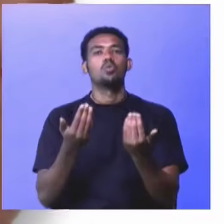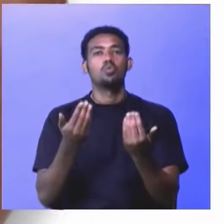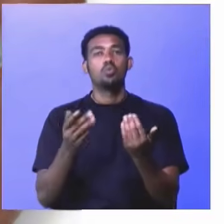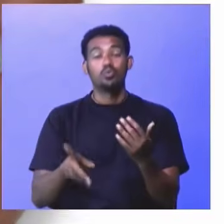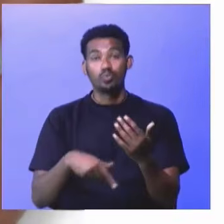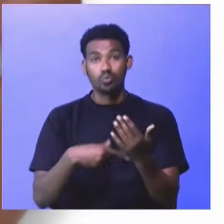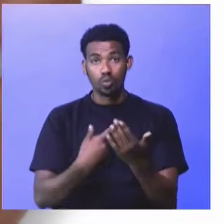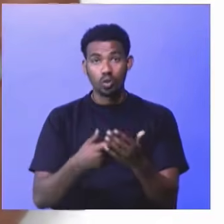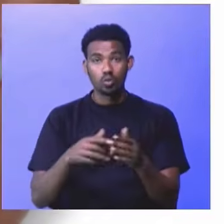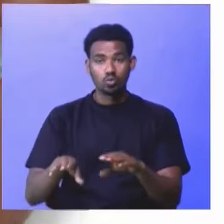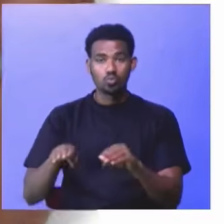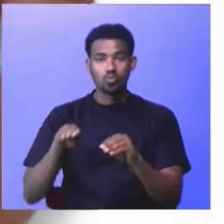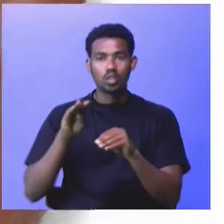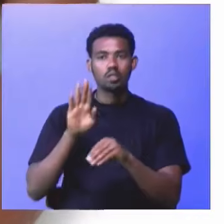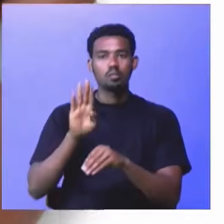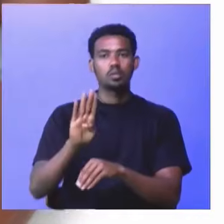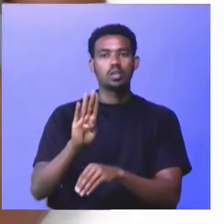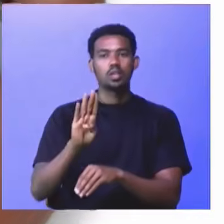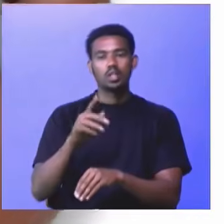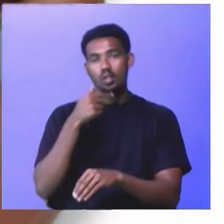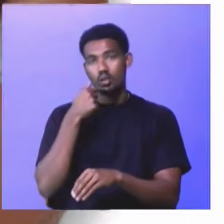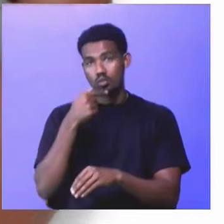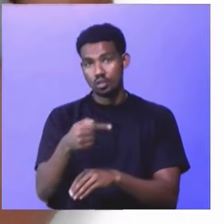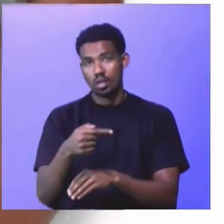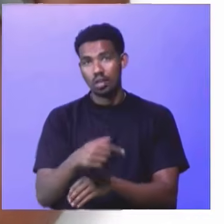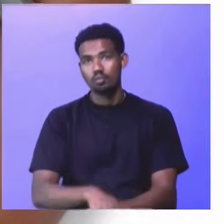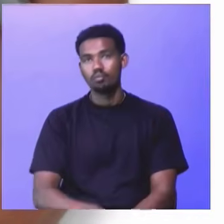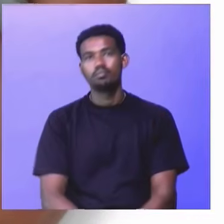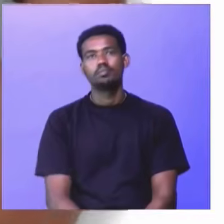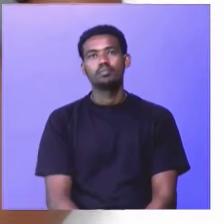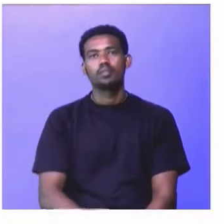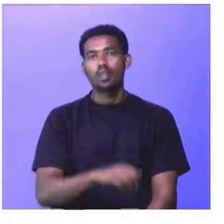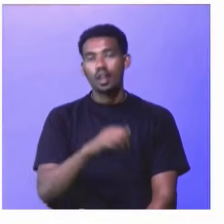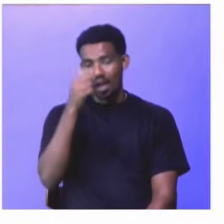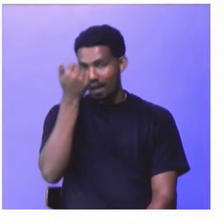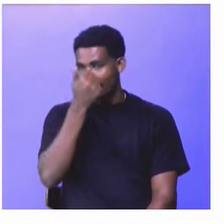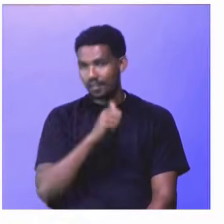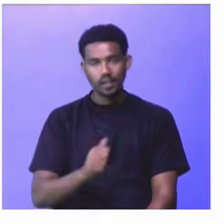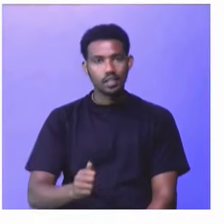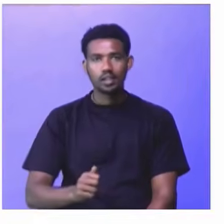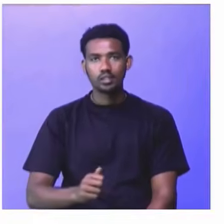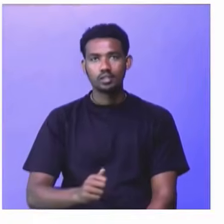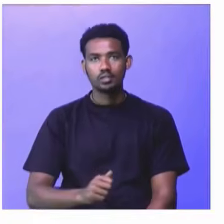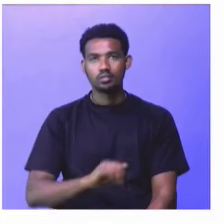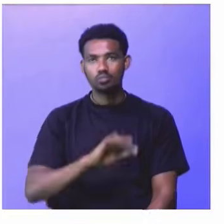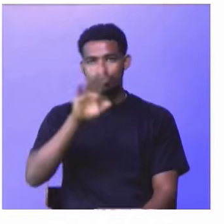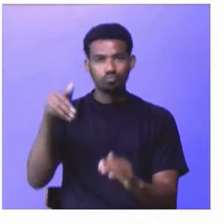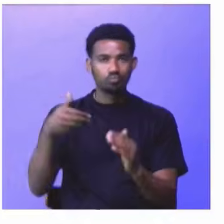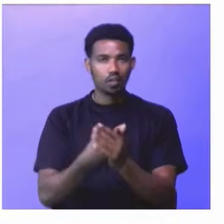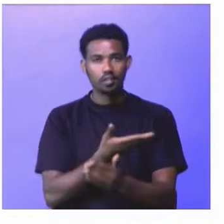So student B will say everything